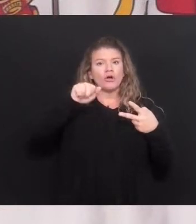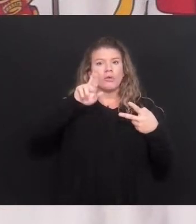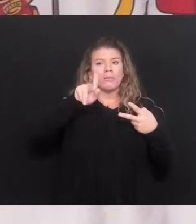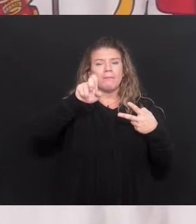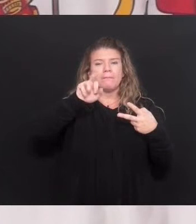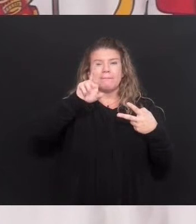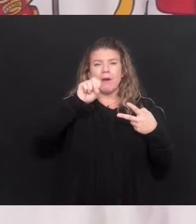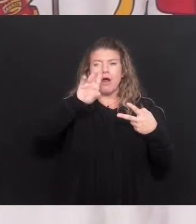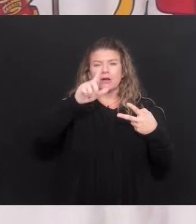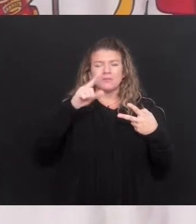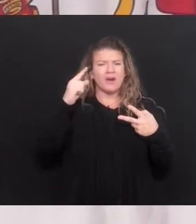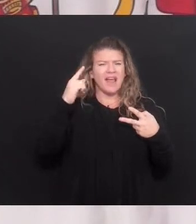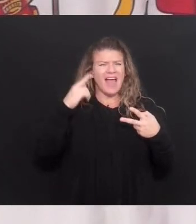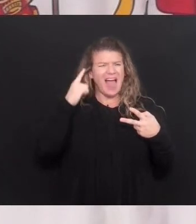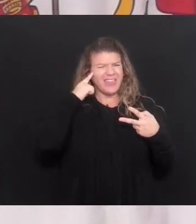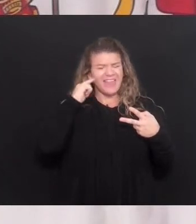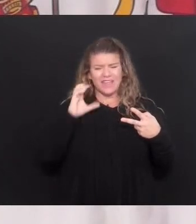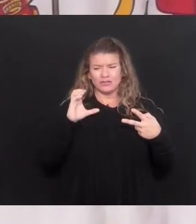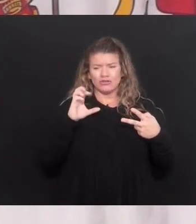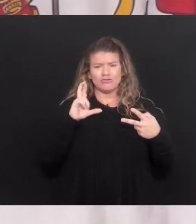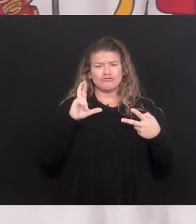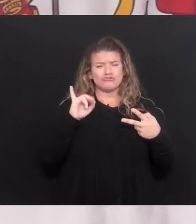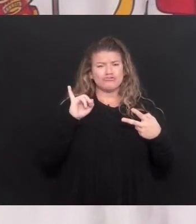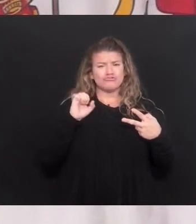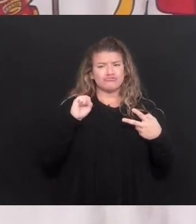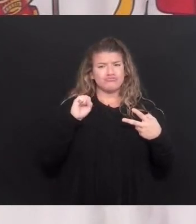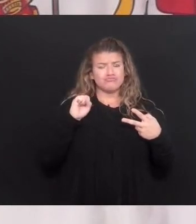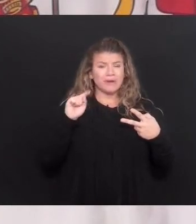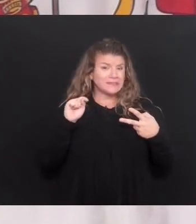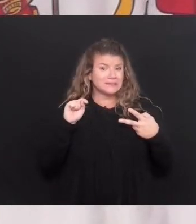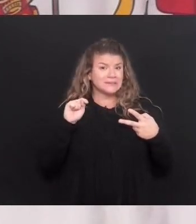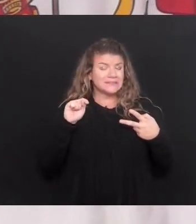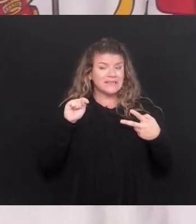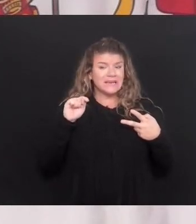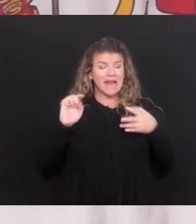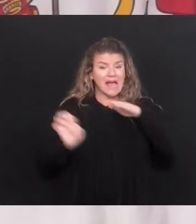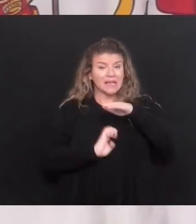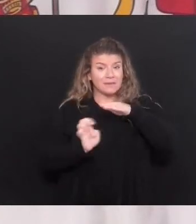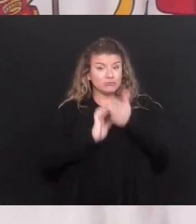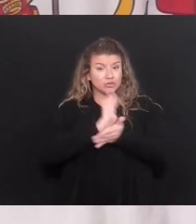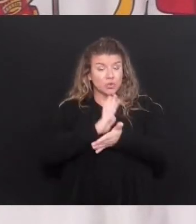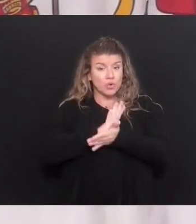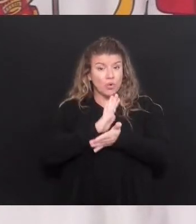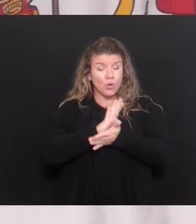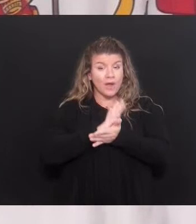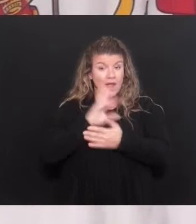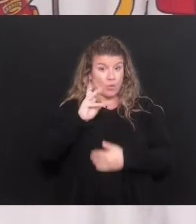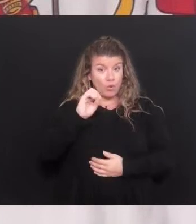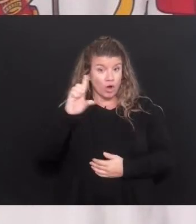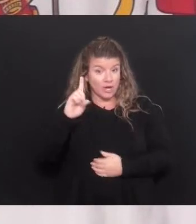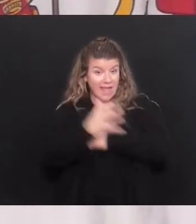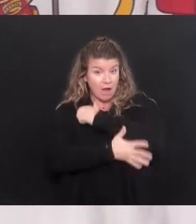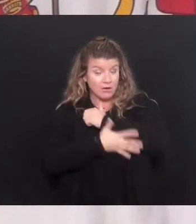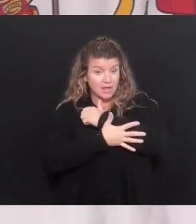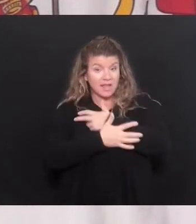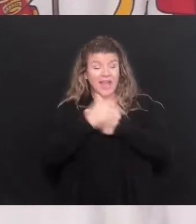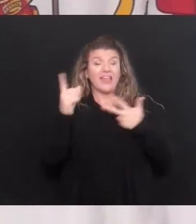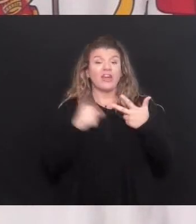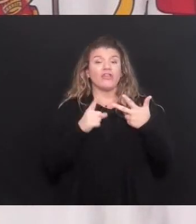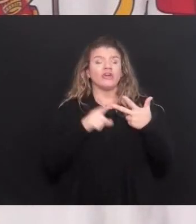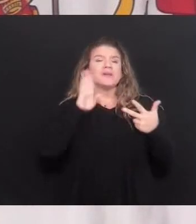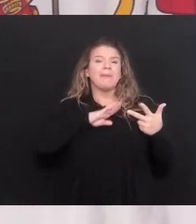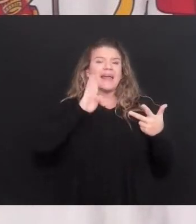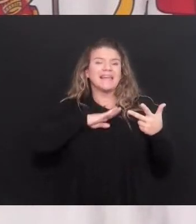I think this is Chris Elementary School in Wood County. And the other one is in Beckley,